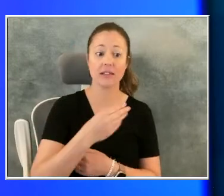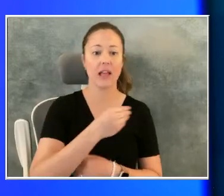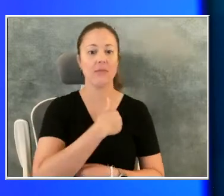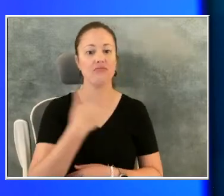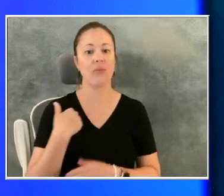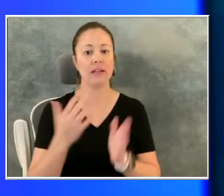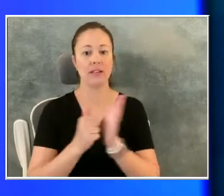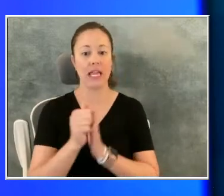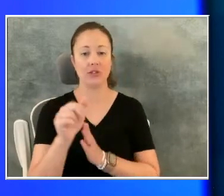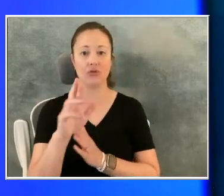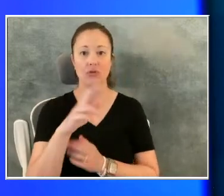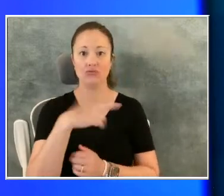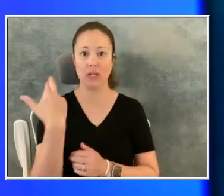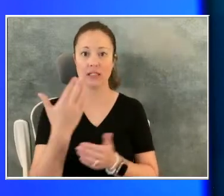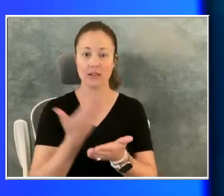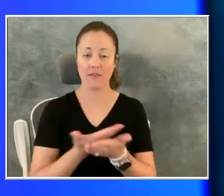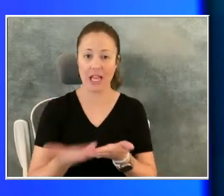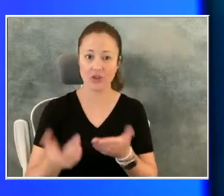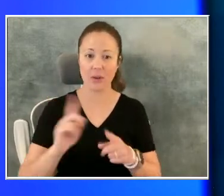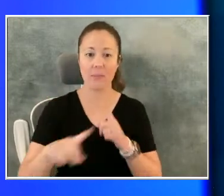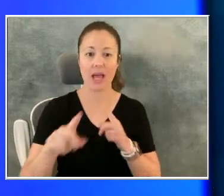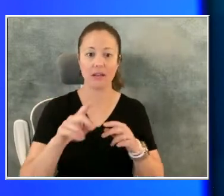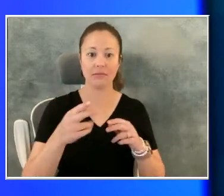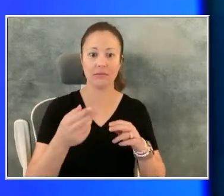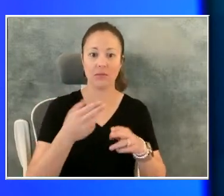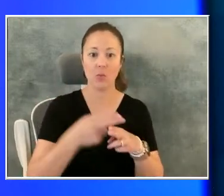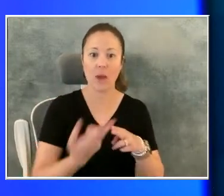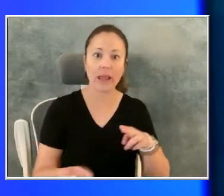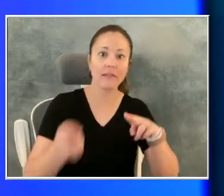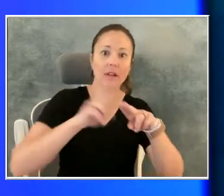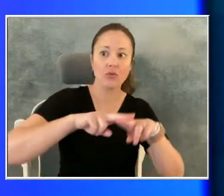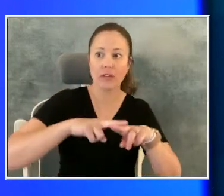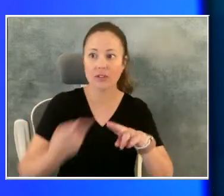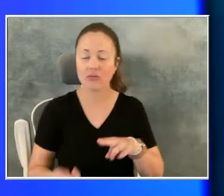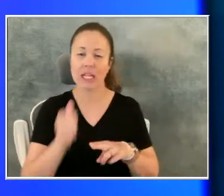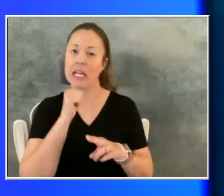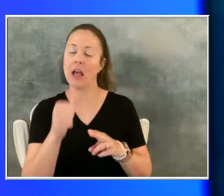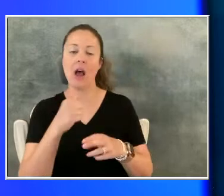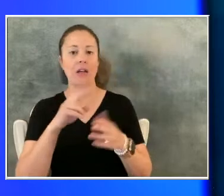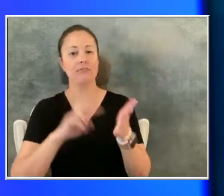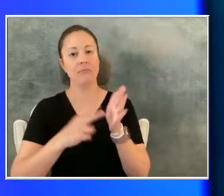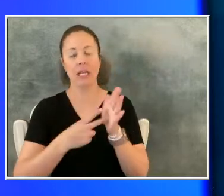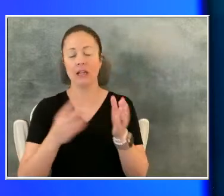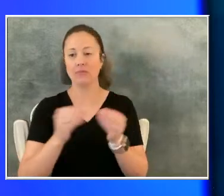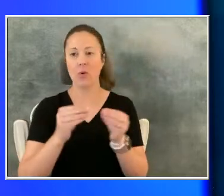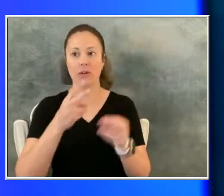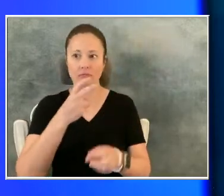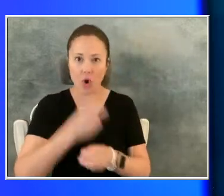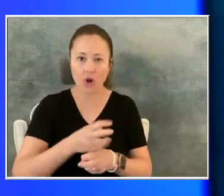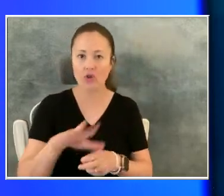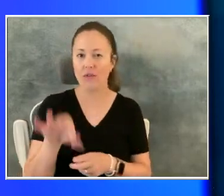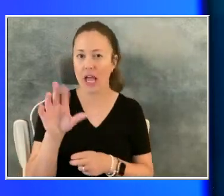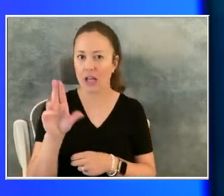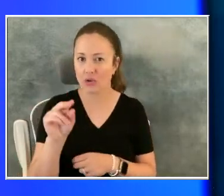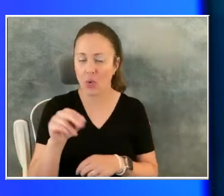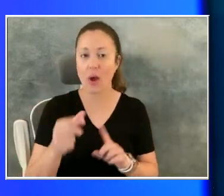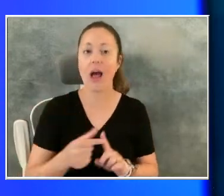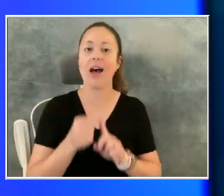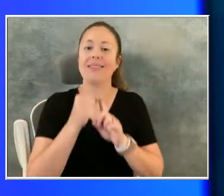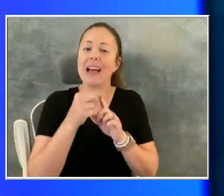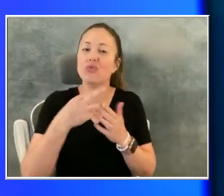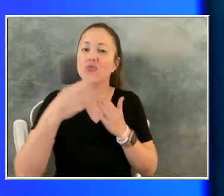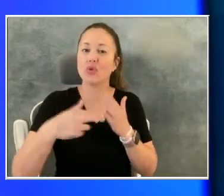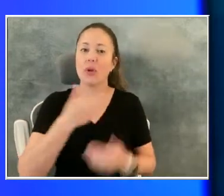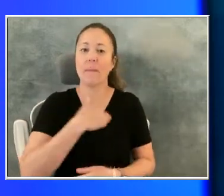but increased weight or decreased weight does not typically make cancer more difficult to find unless it results in a breast density